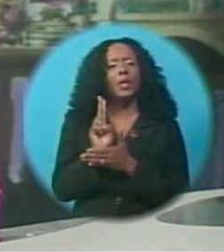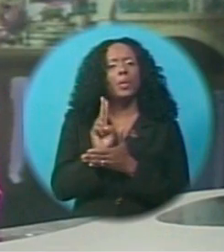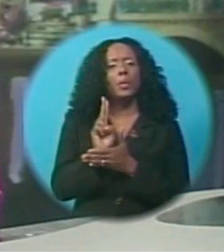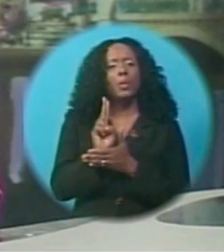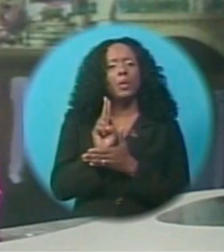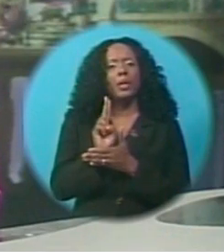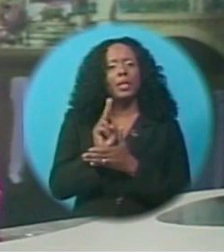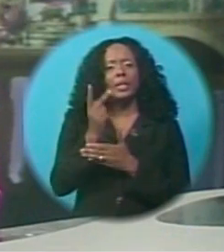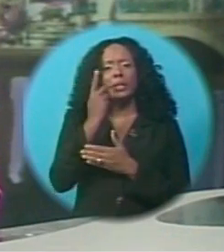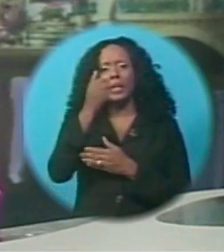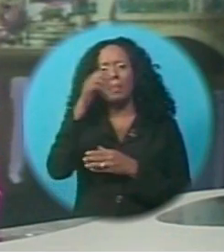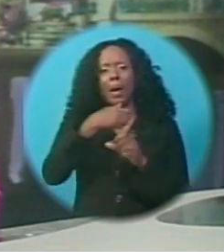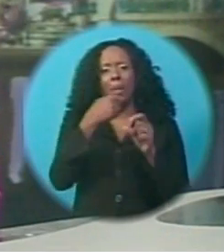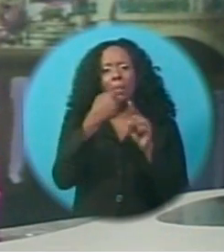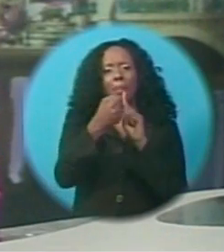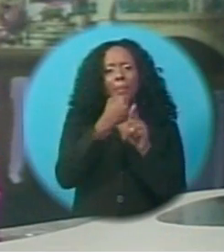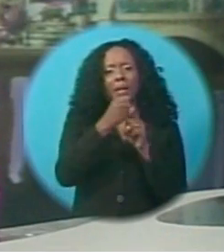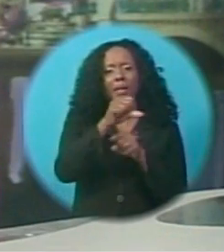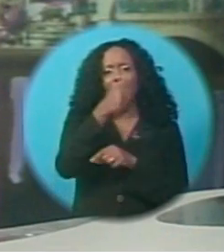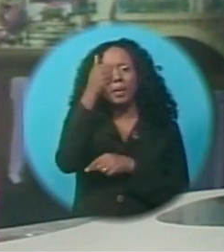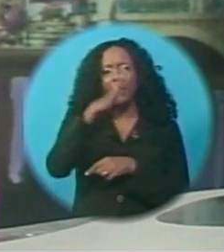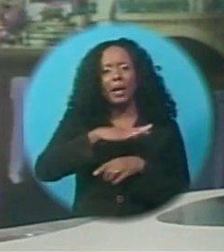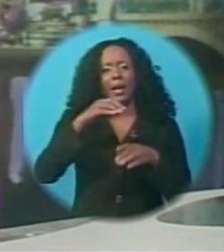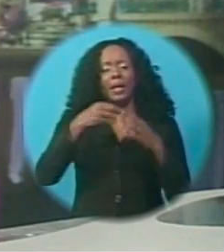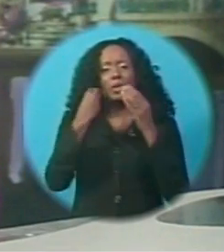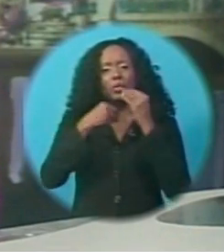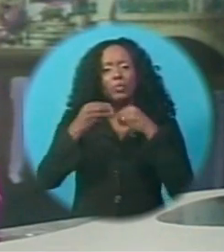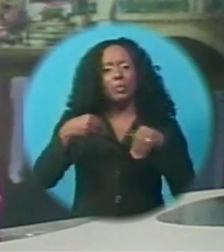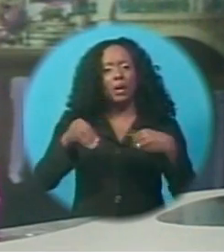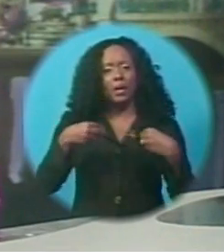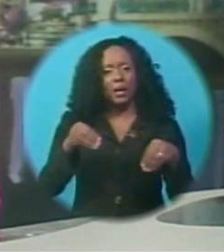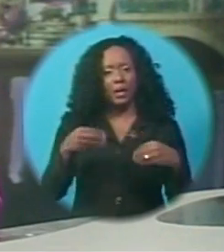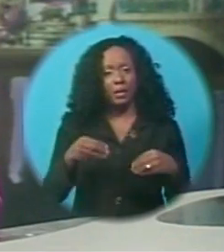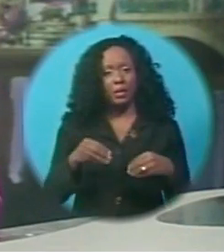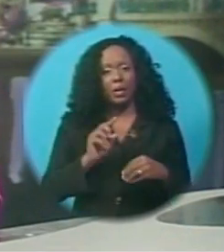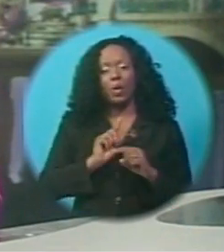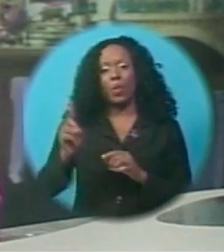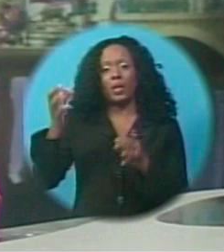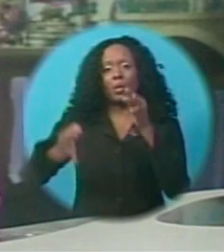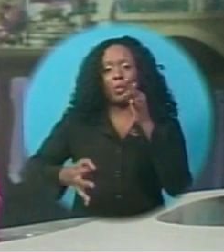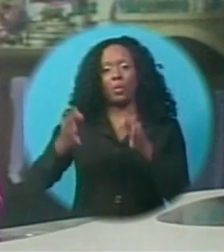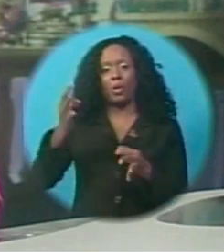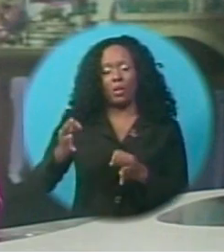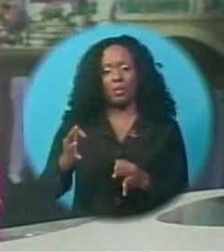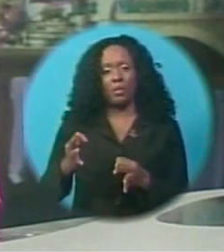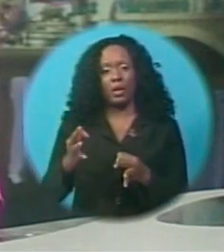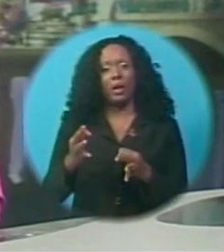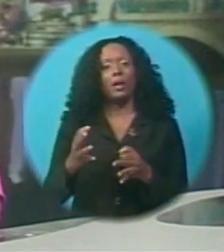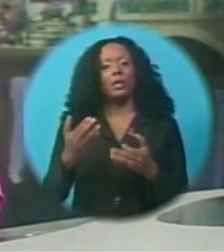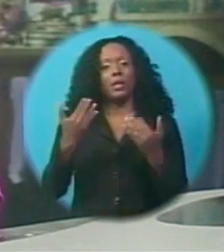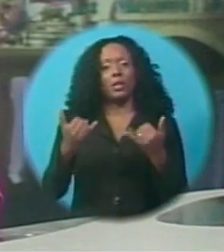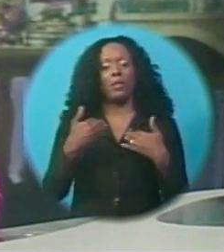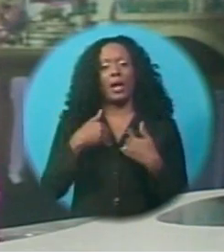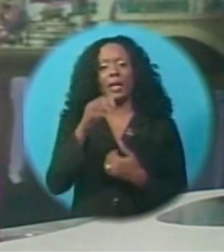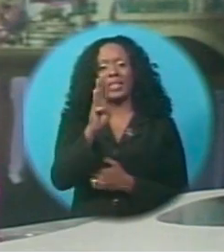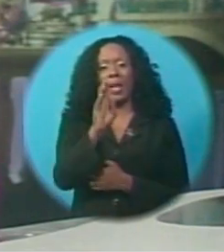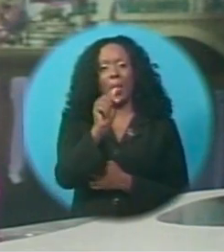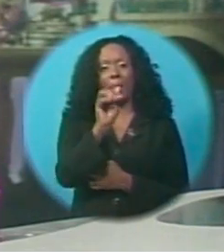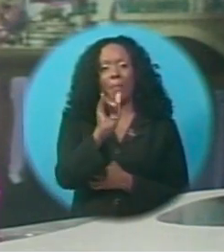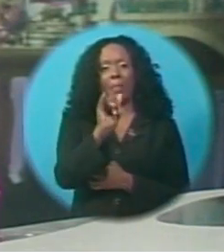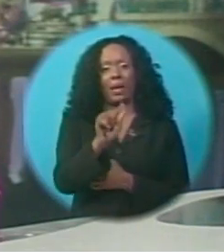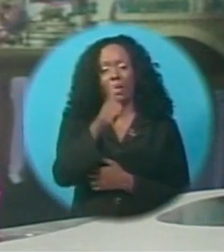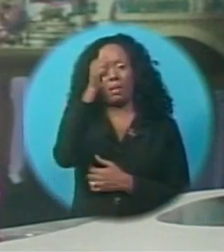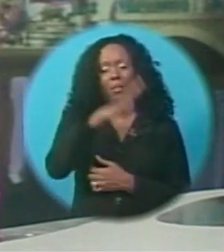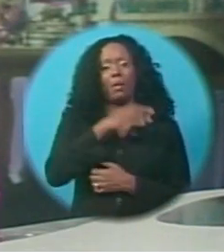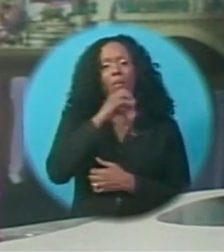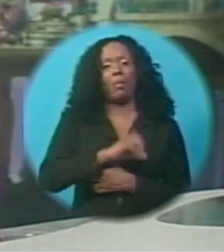food handling practices will be of utmost importance as we go forward into over 2017. The